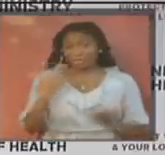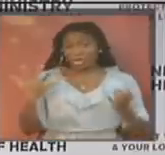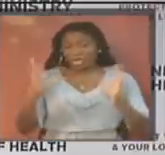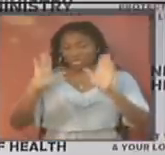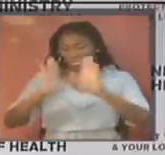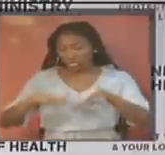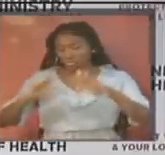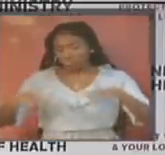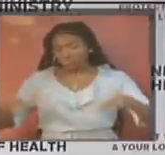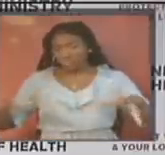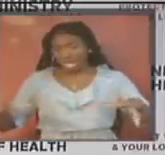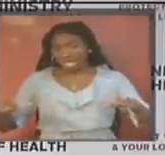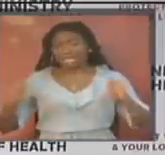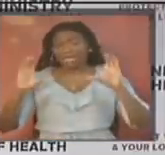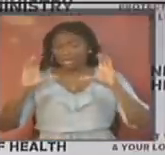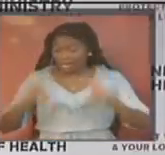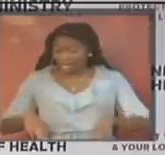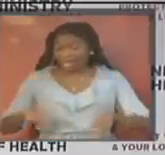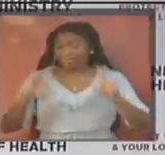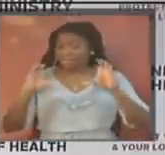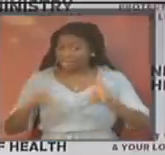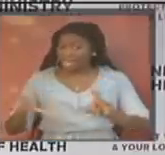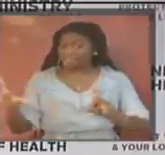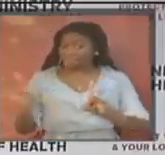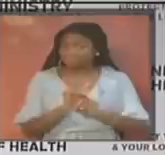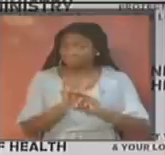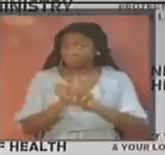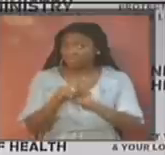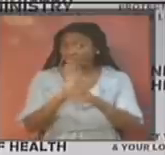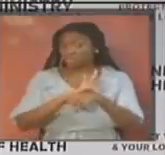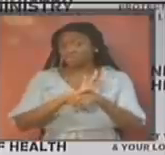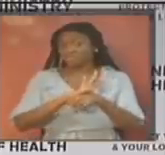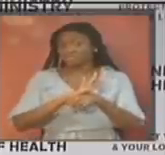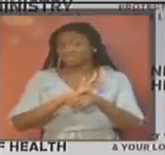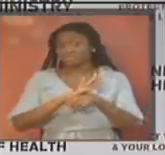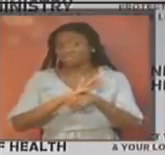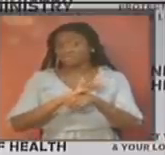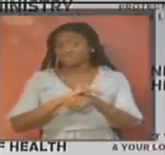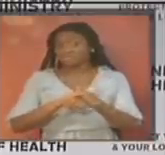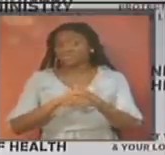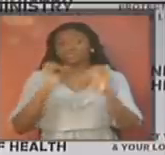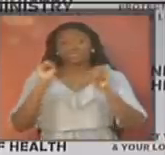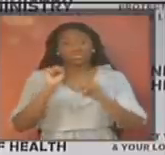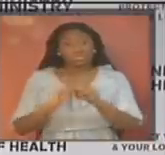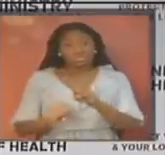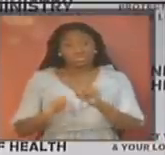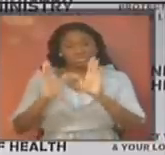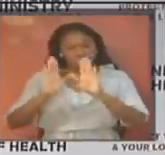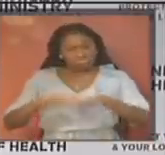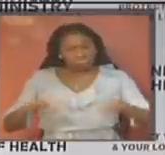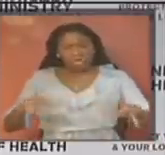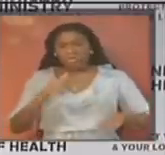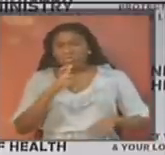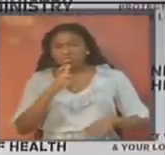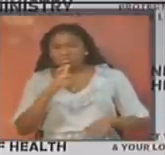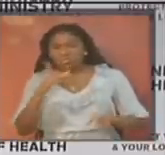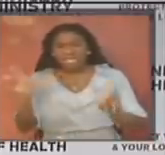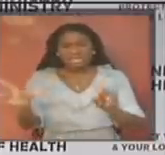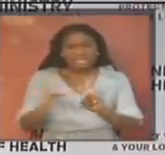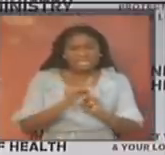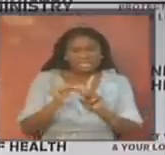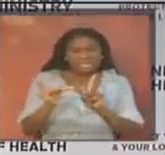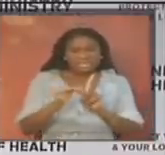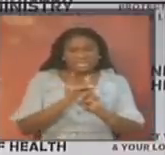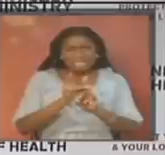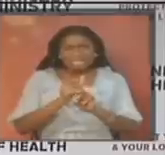not immune from contracting COVID. Dr. Paul will share with us how children infected with COVID in Trinidad and Tobago